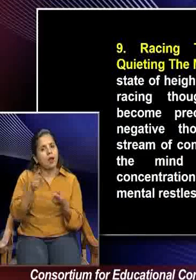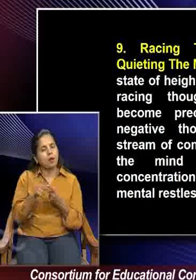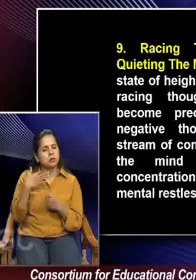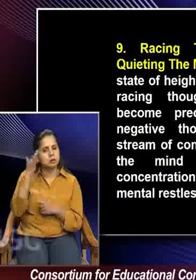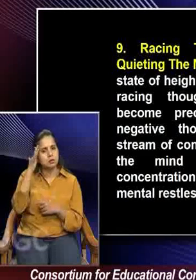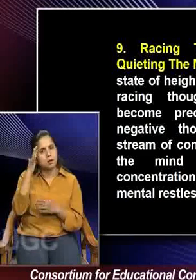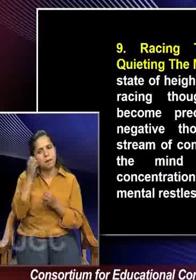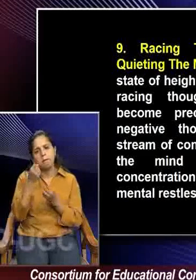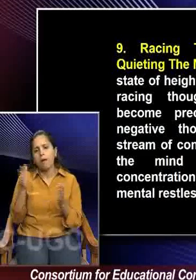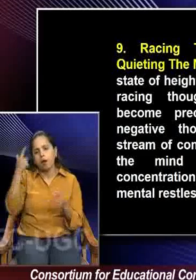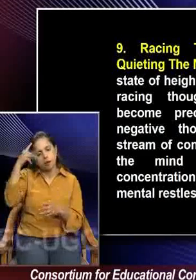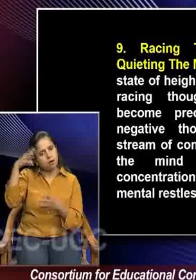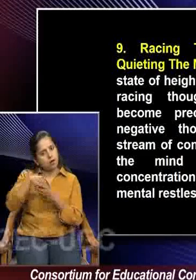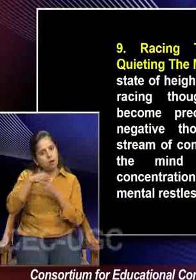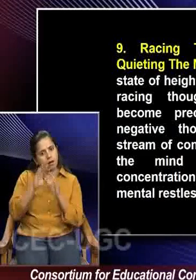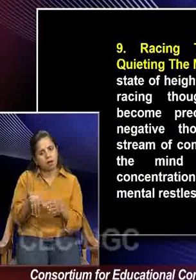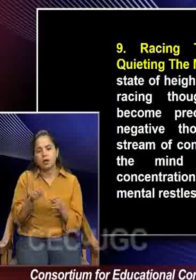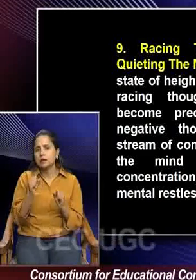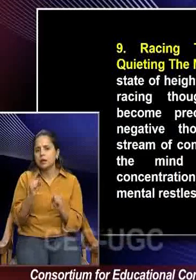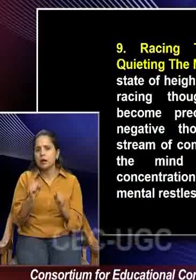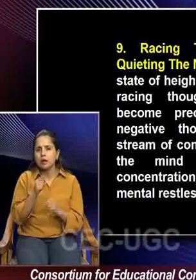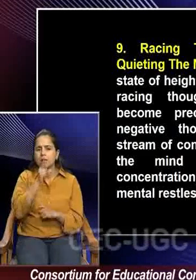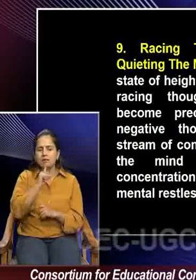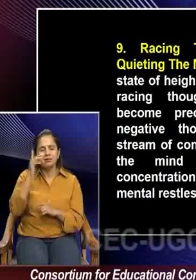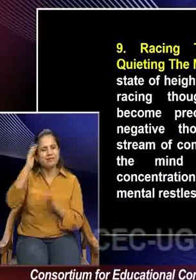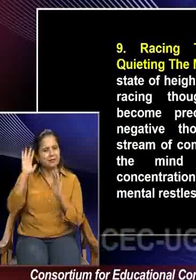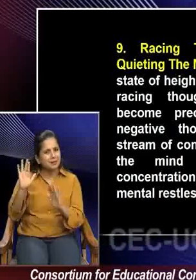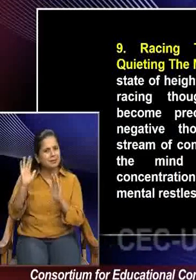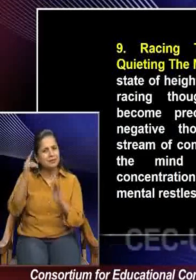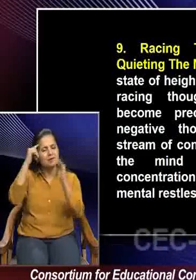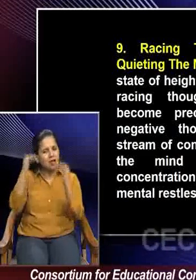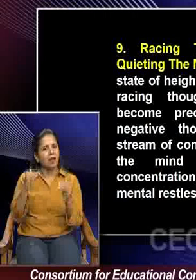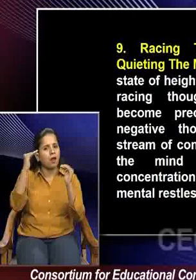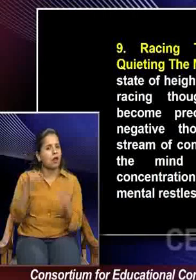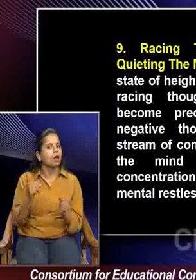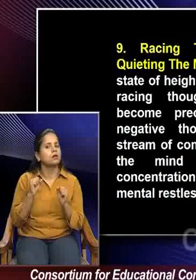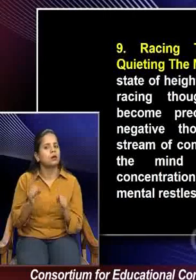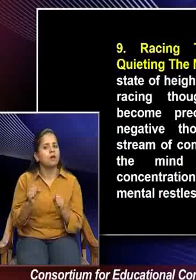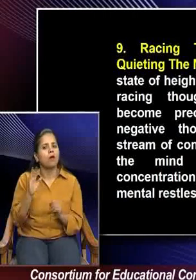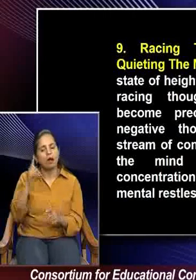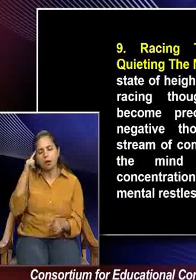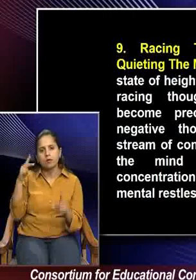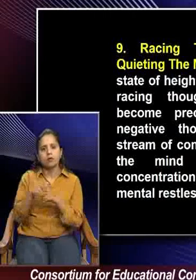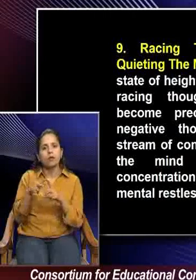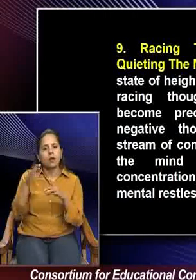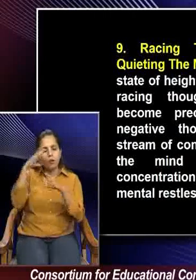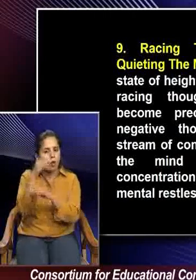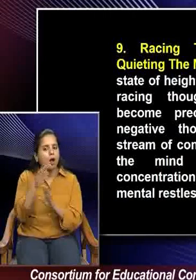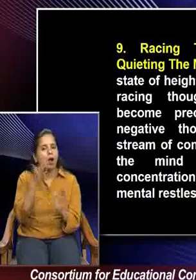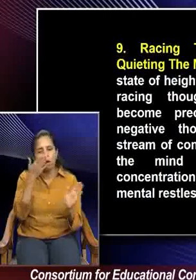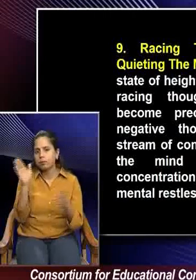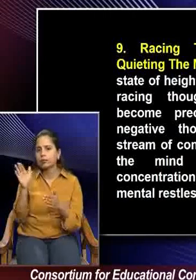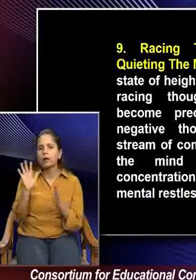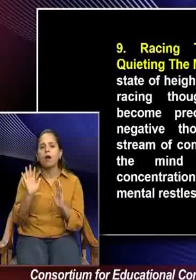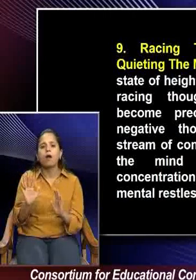concerns. Difficulty quieting the mind can actually disrupt the focus,